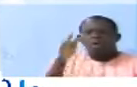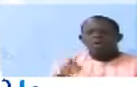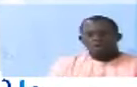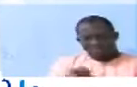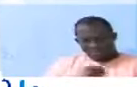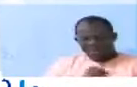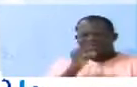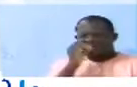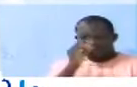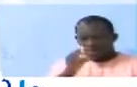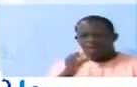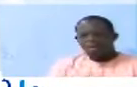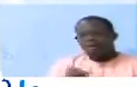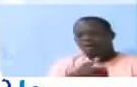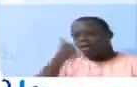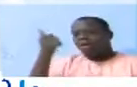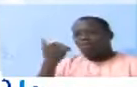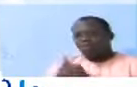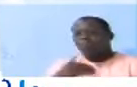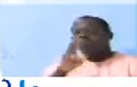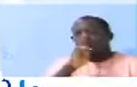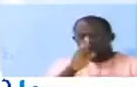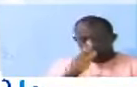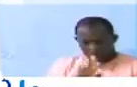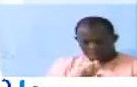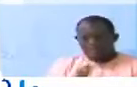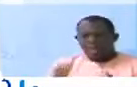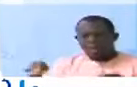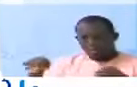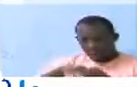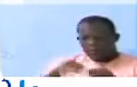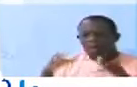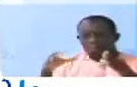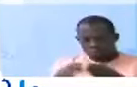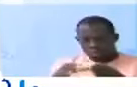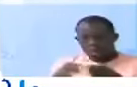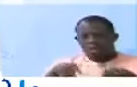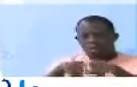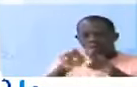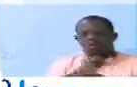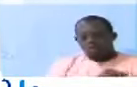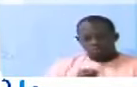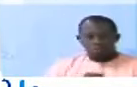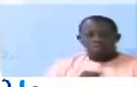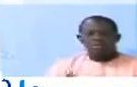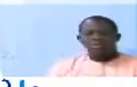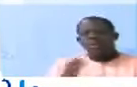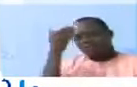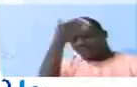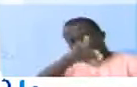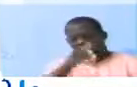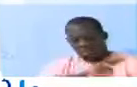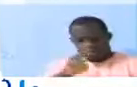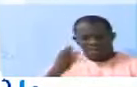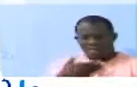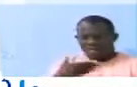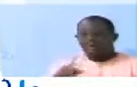me, well, the other people who are supposed to join us are not here. It is there that we are going to meet them.